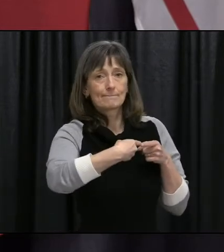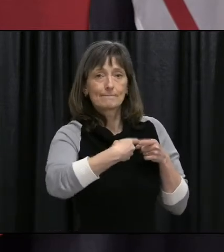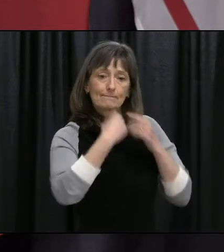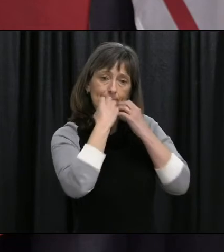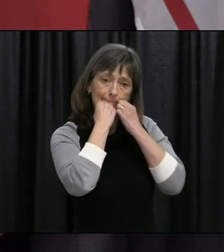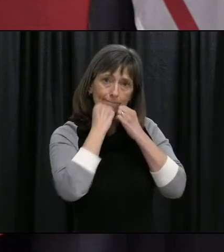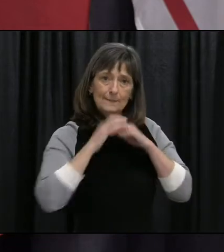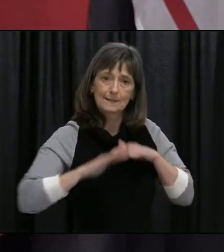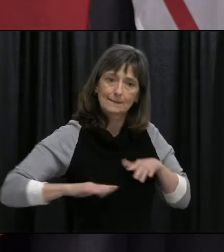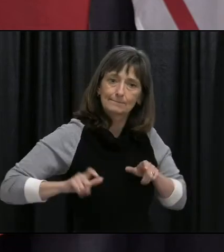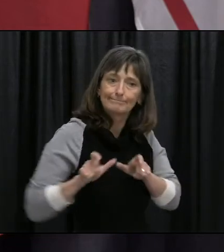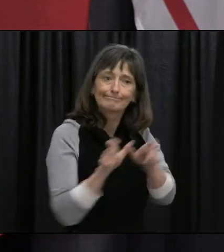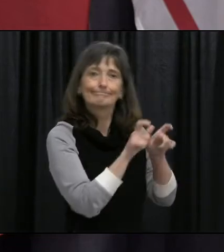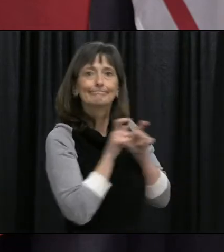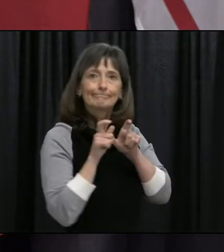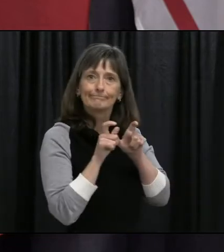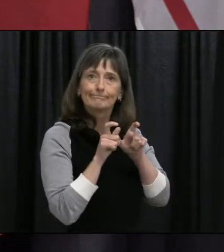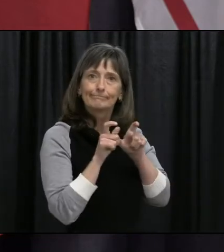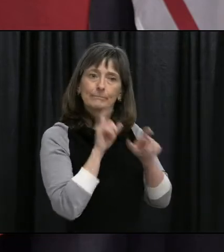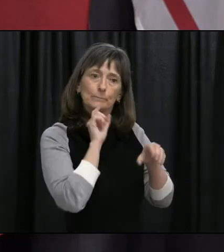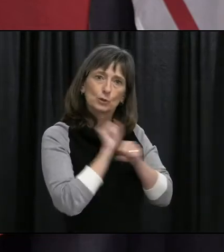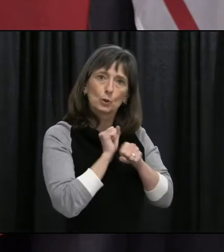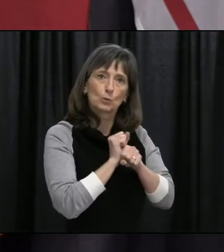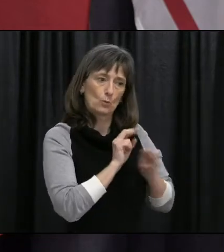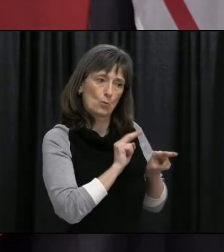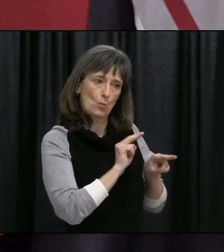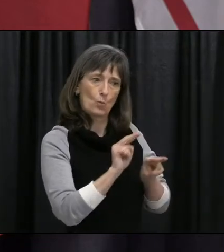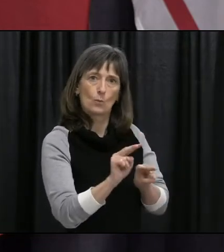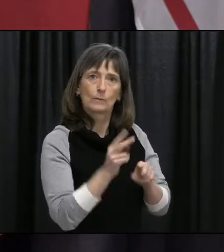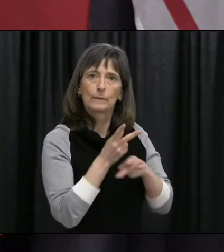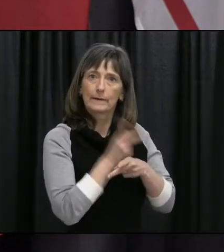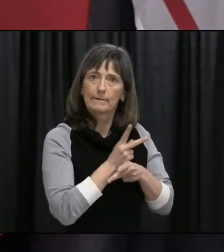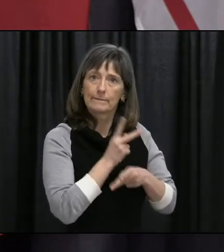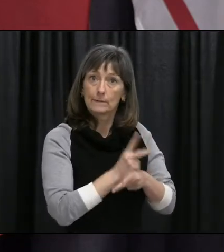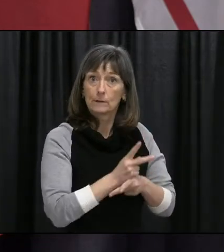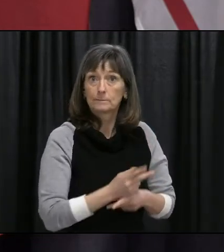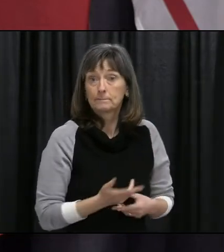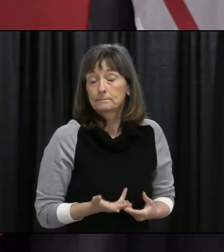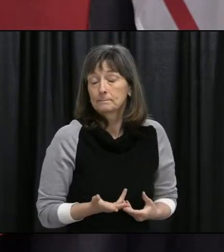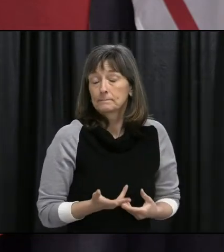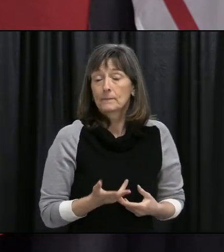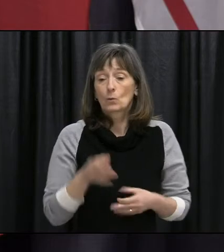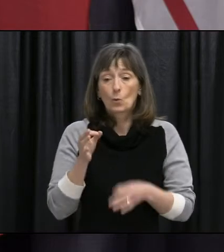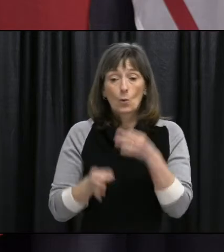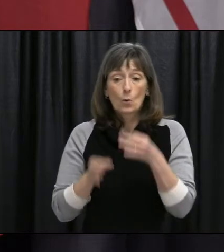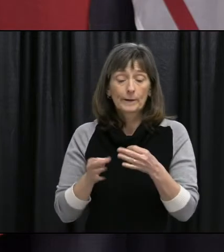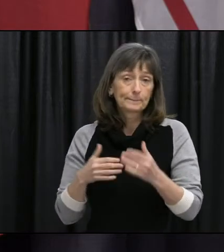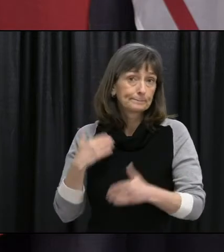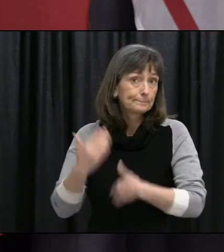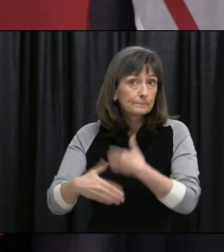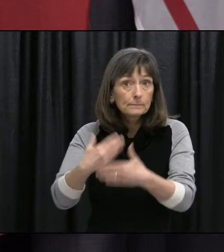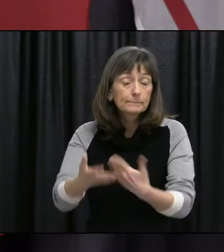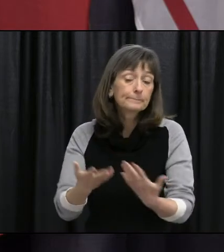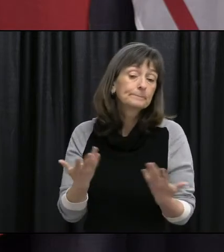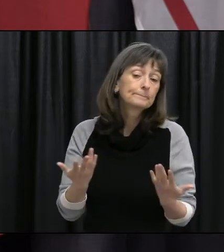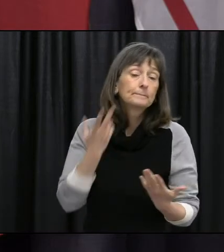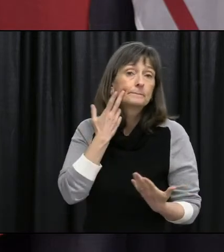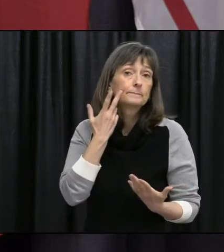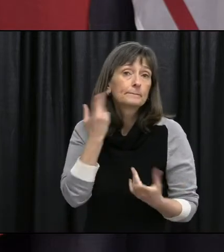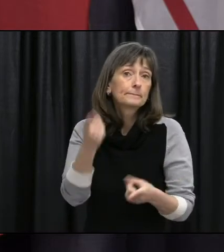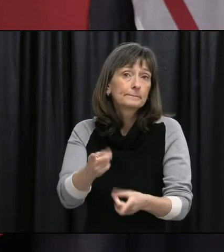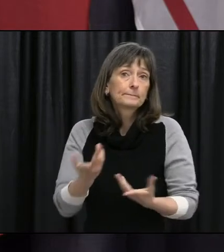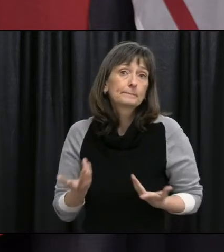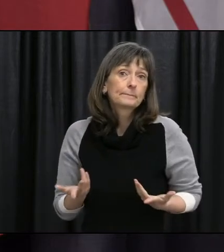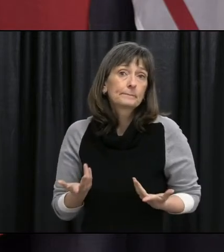there, to make sure that we had the proper enforcement measures in place. So, we'll let the court proceedings, do its thing,